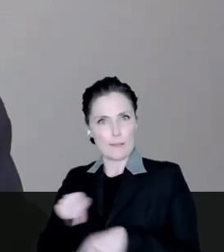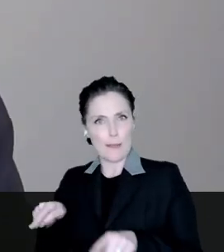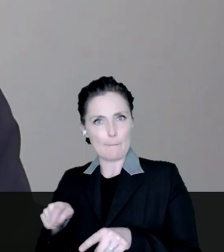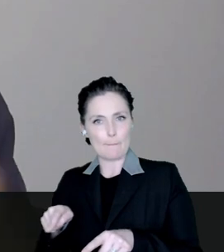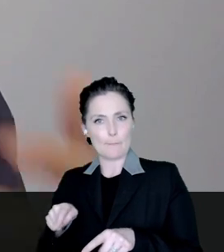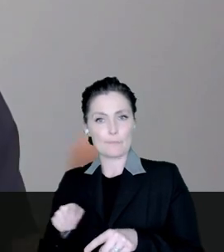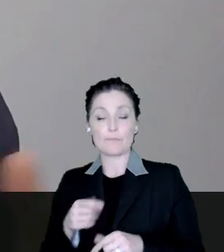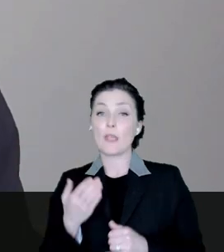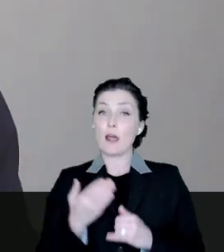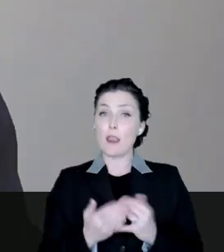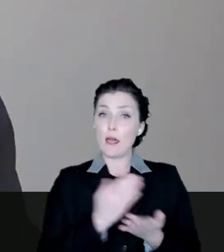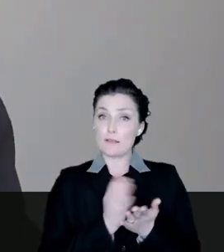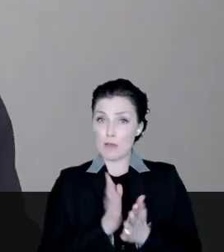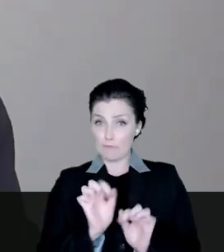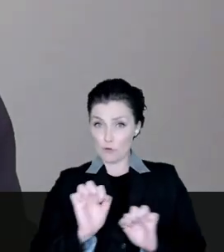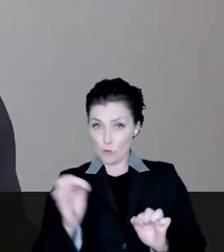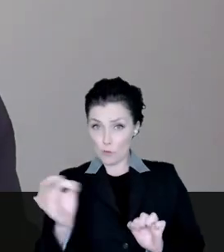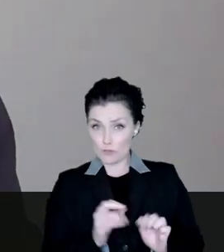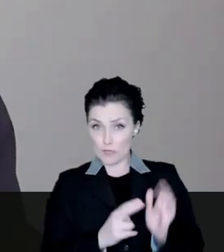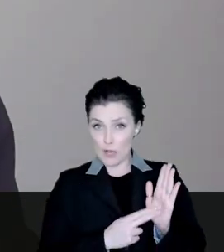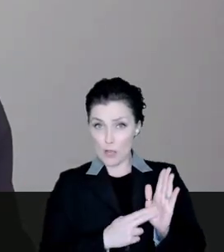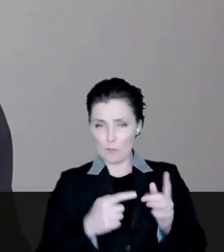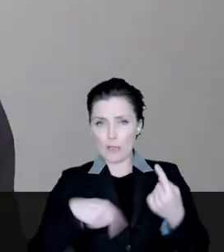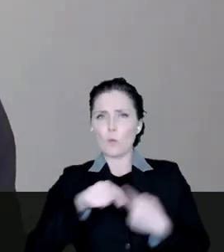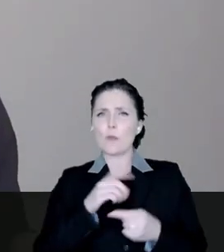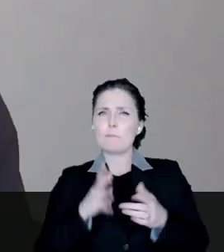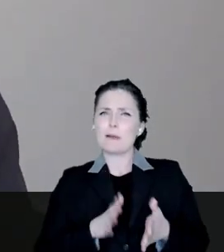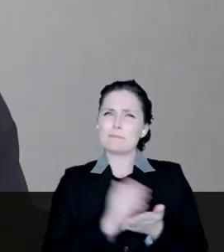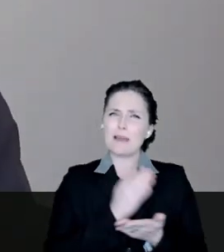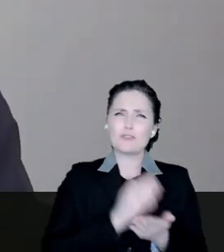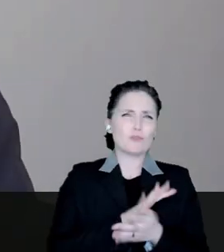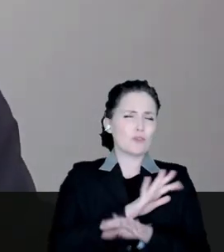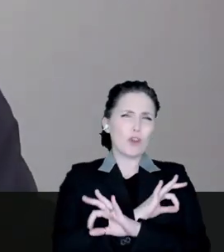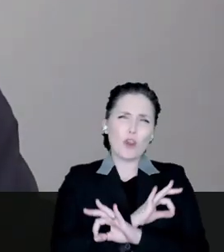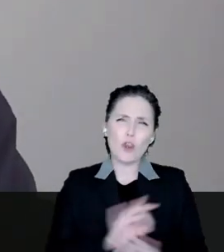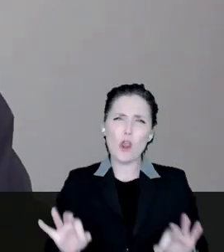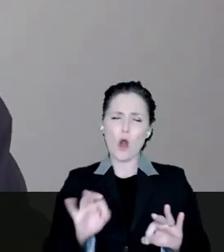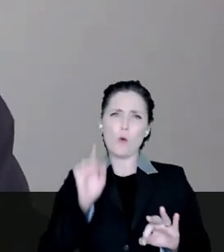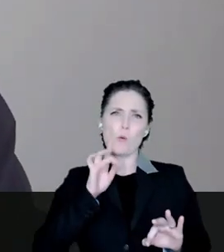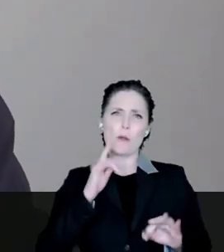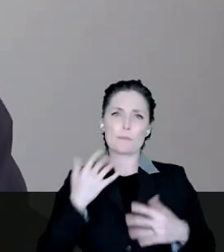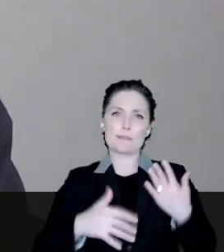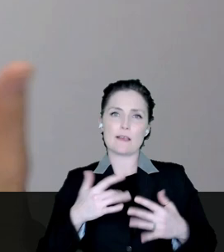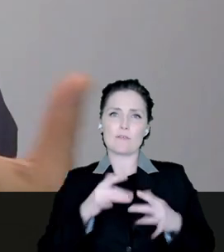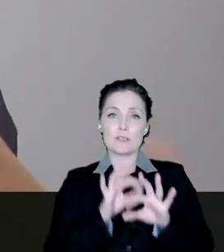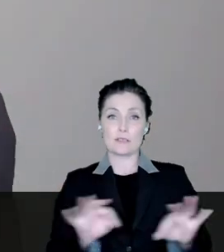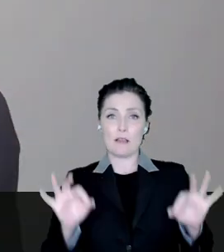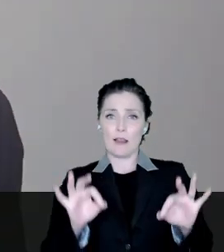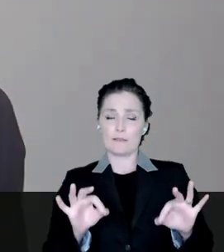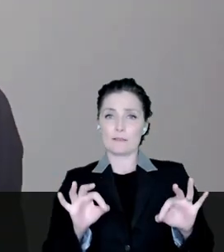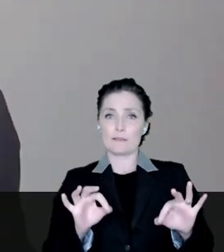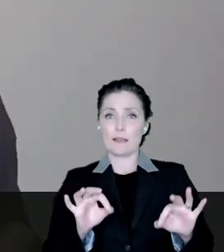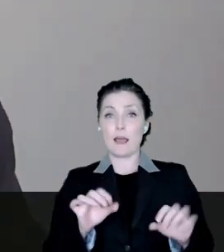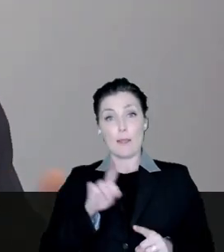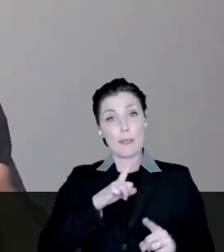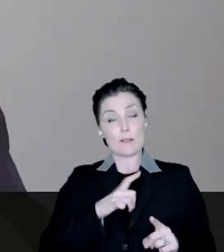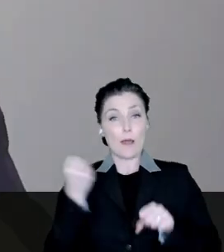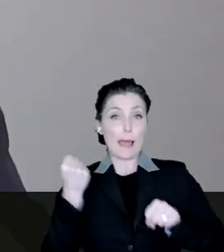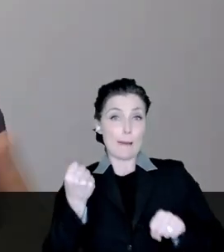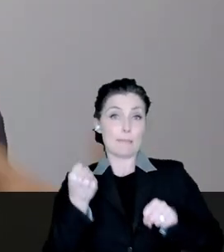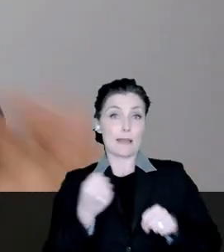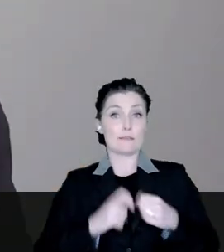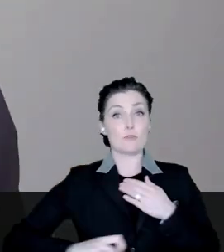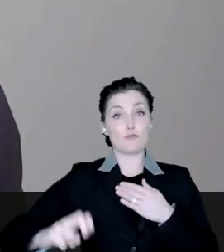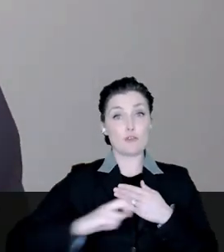we've got to make sure that no woman suffers in silence. And that's why we've got a number of campaigns on the public transport network